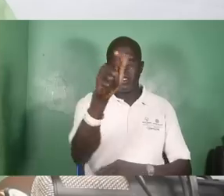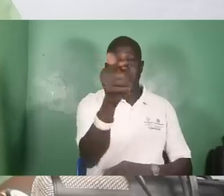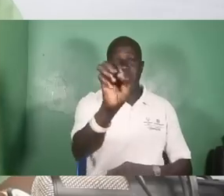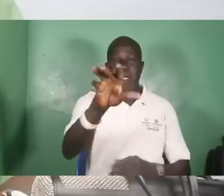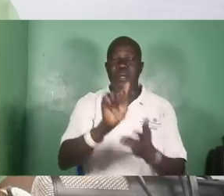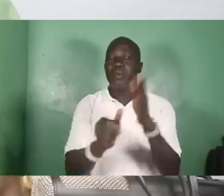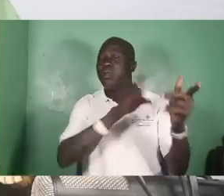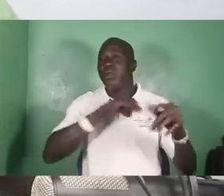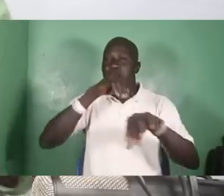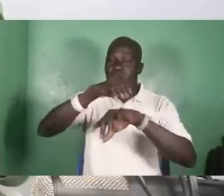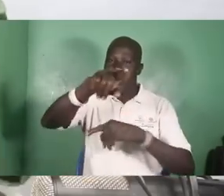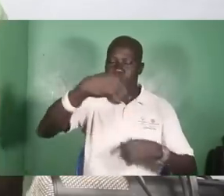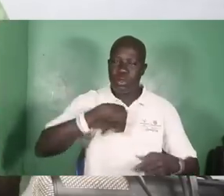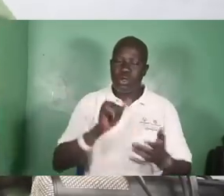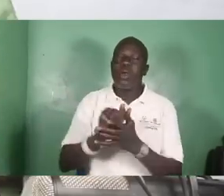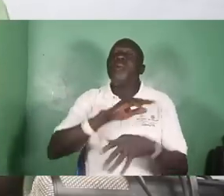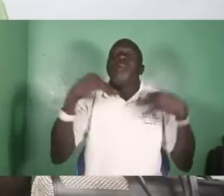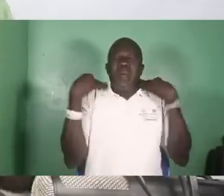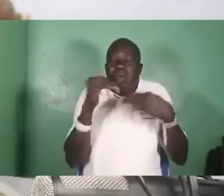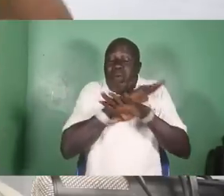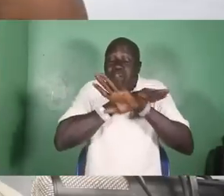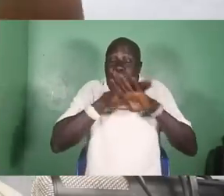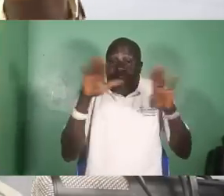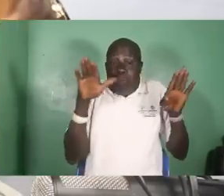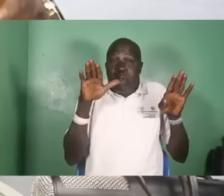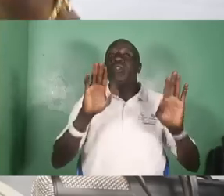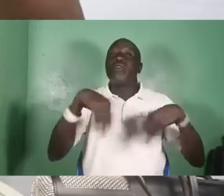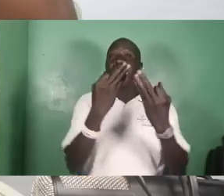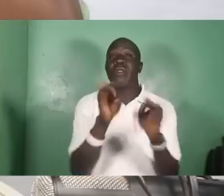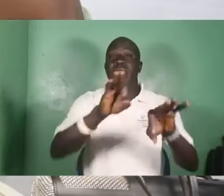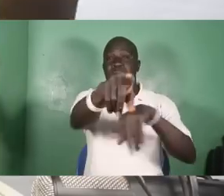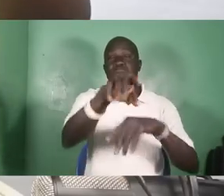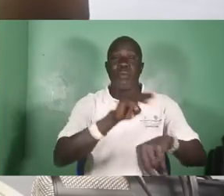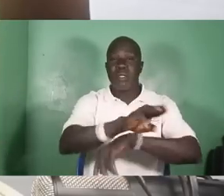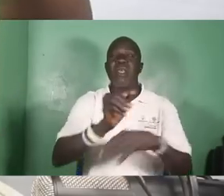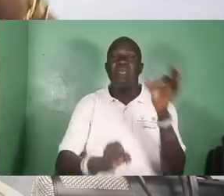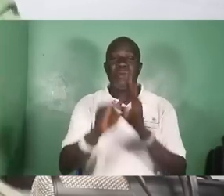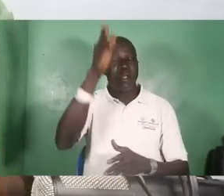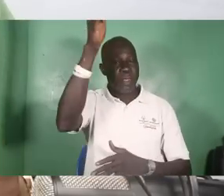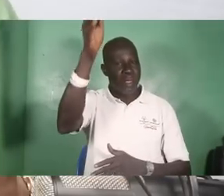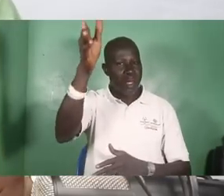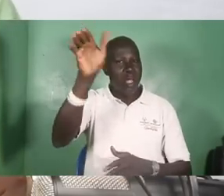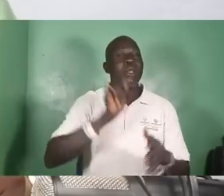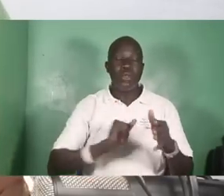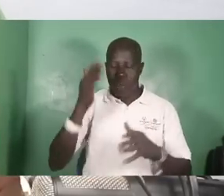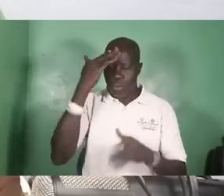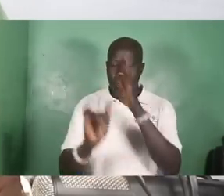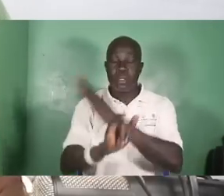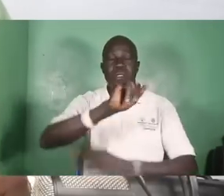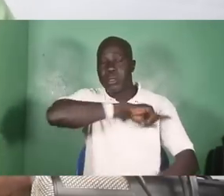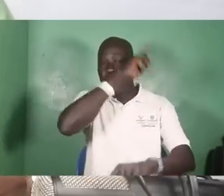Oluwa ran mi si o and the Lord sent me to o mu temi ti ma I am free lati je ise na to deliver the message to ba wa nbe for if I that God is on Zion.